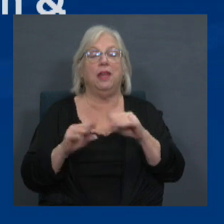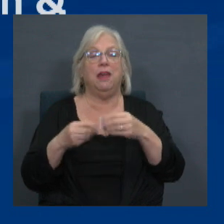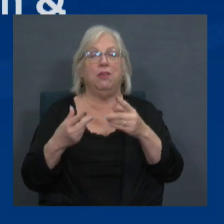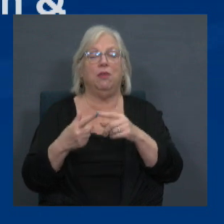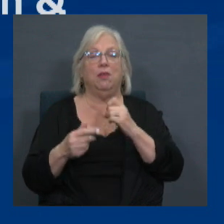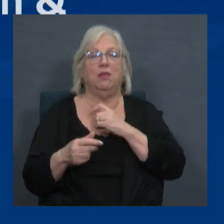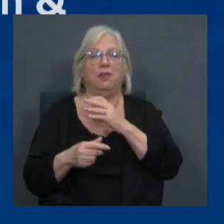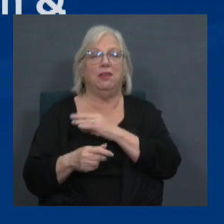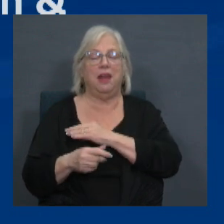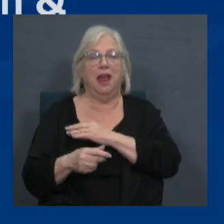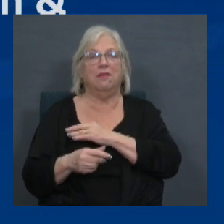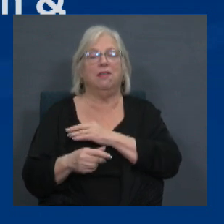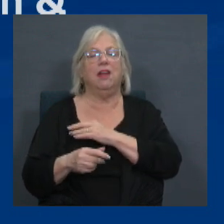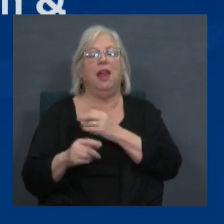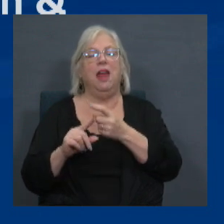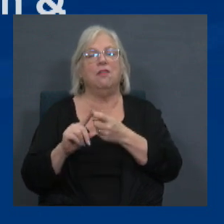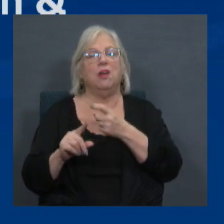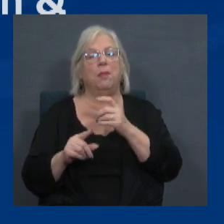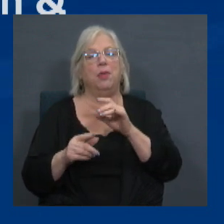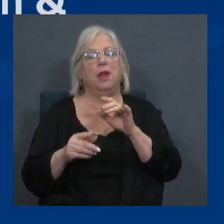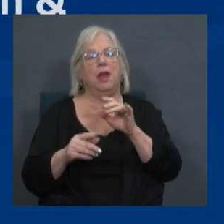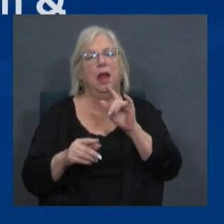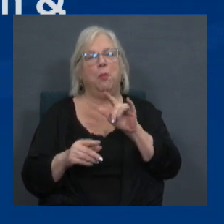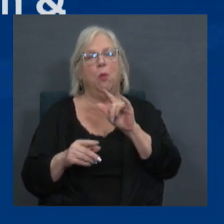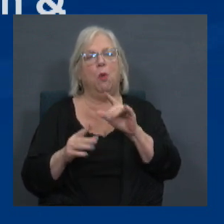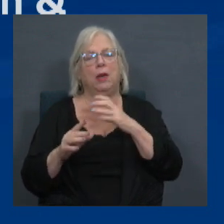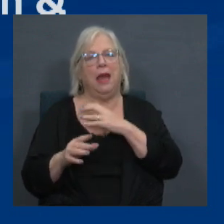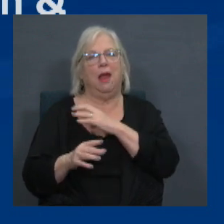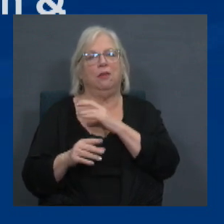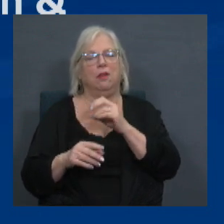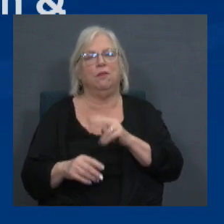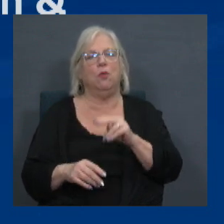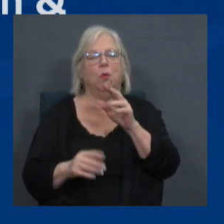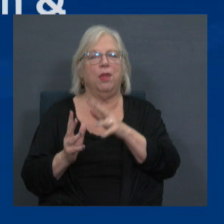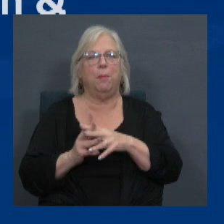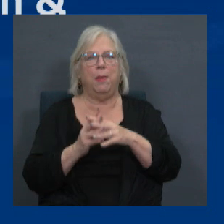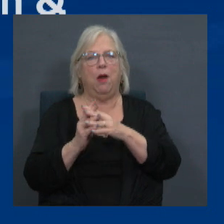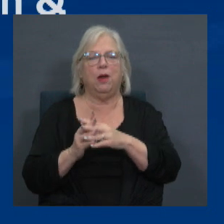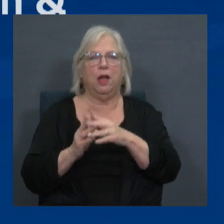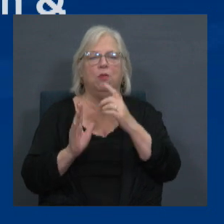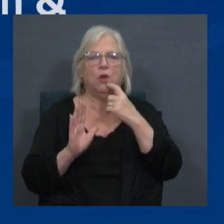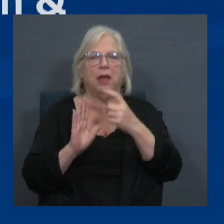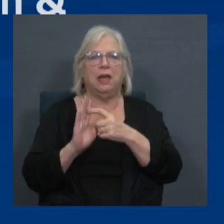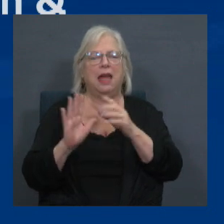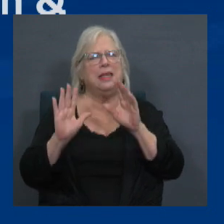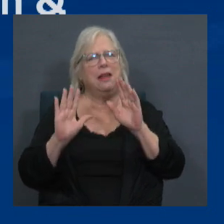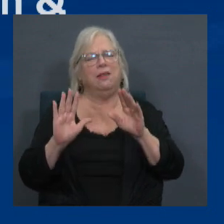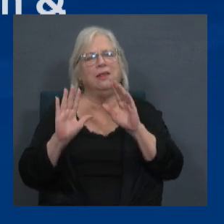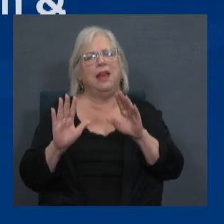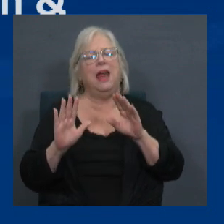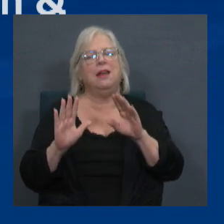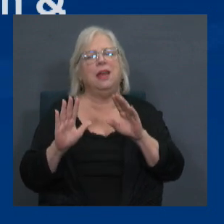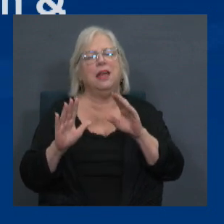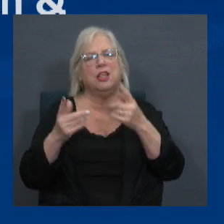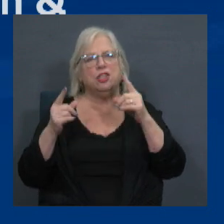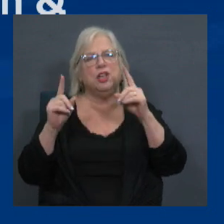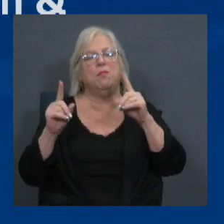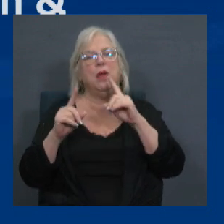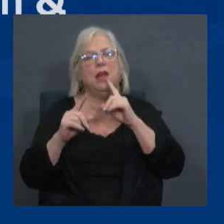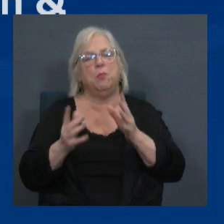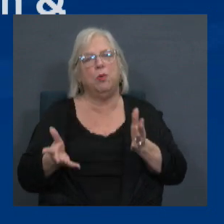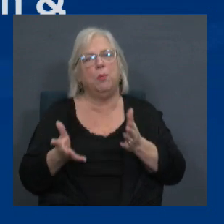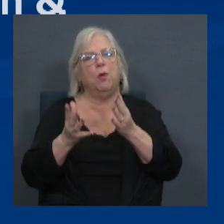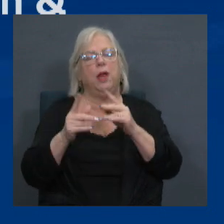Airport Council International of North America. It's in recognition of our outstanding achievement in promoting business diversity, fostering